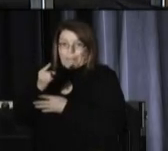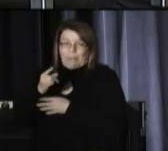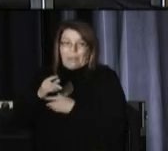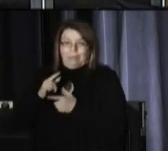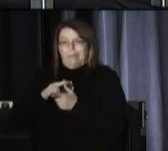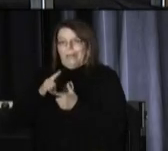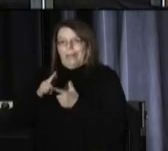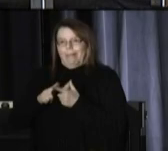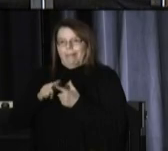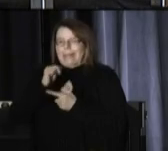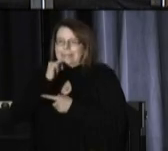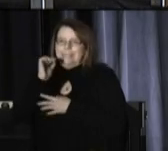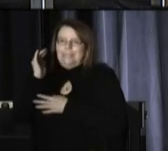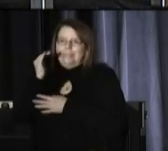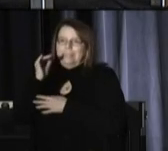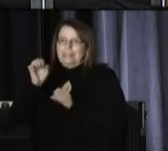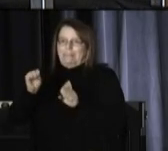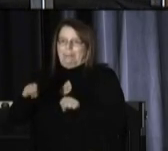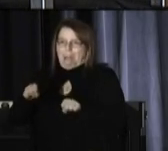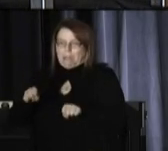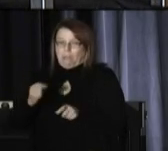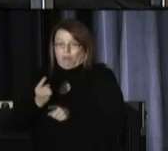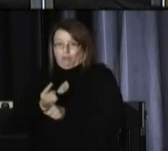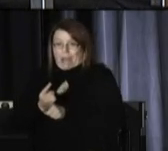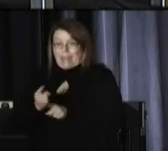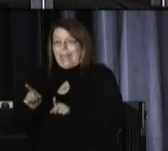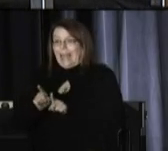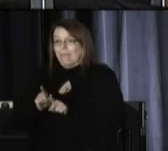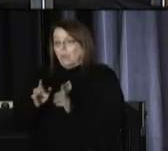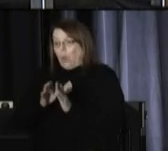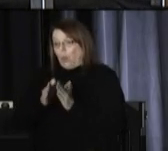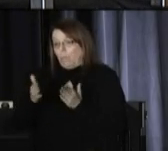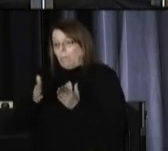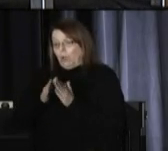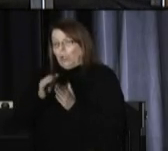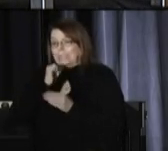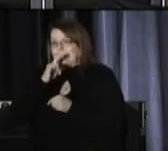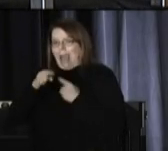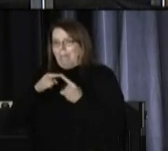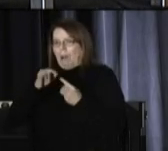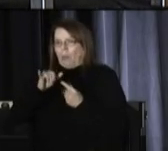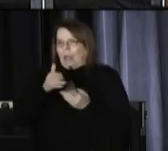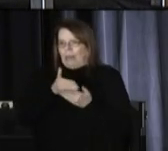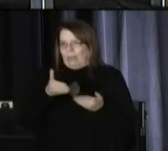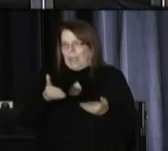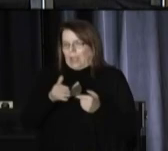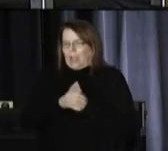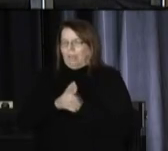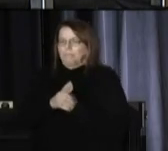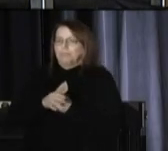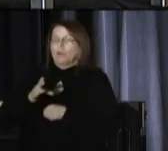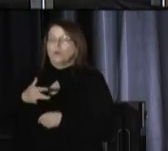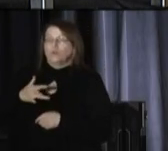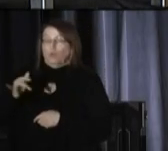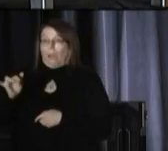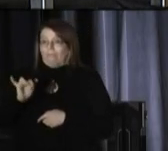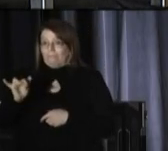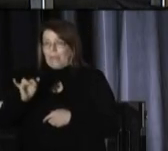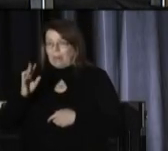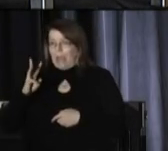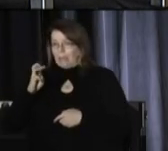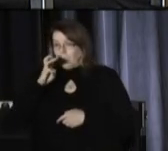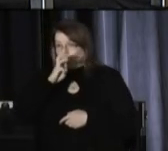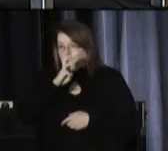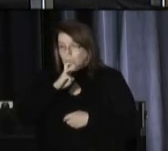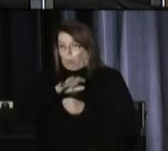it just doesn't seem possible, right? Even though the book is not about that thing. And so I feel like there's this weird